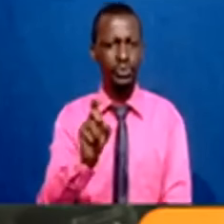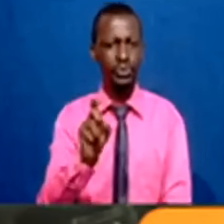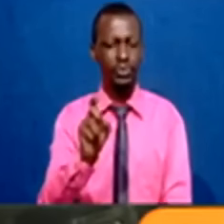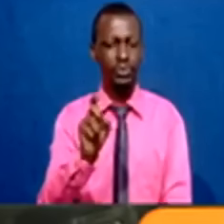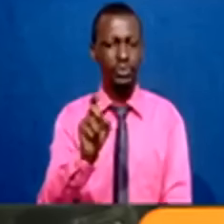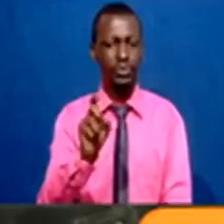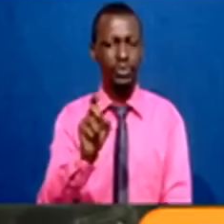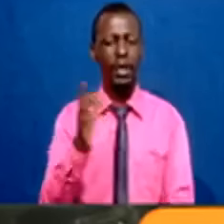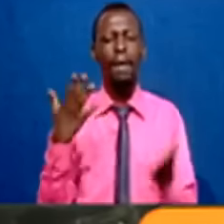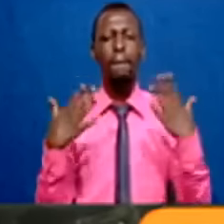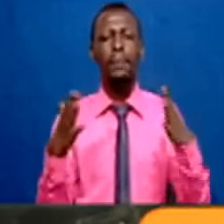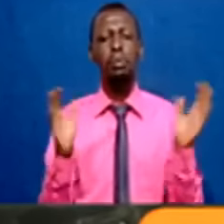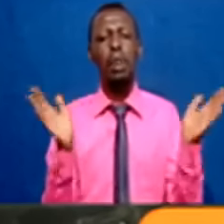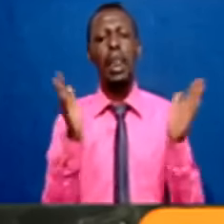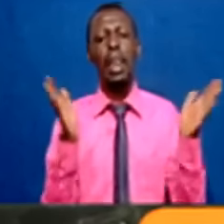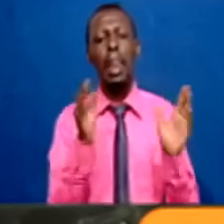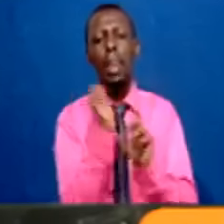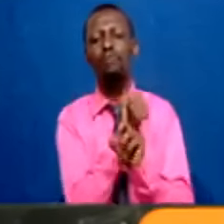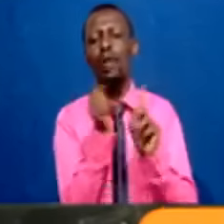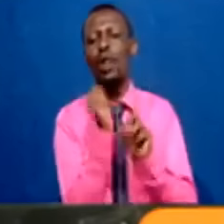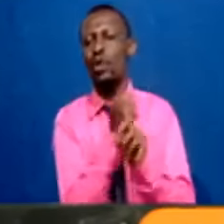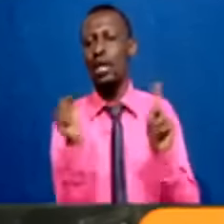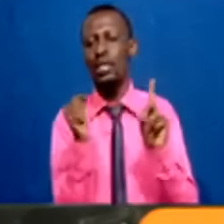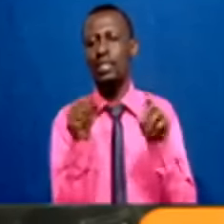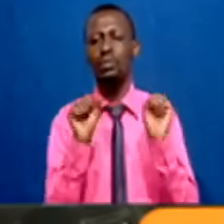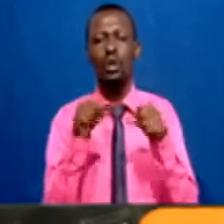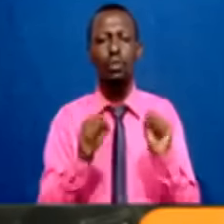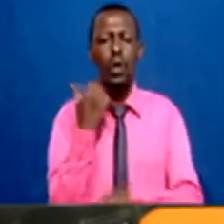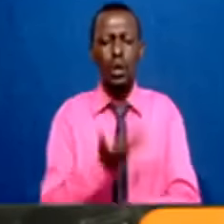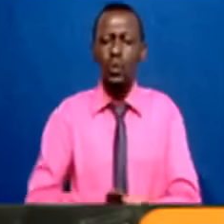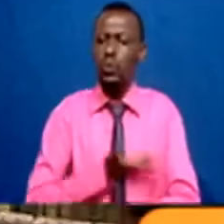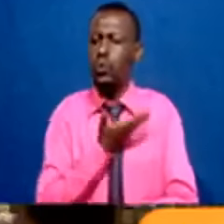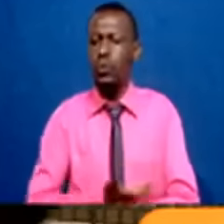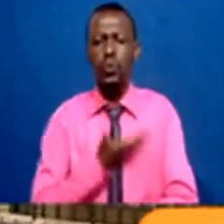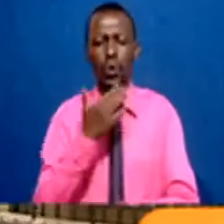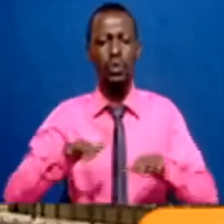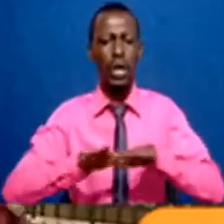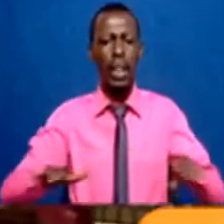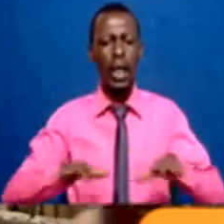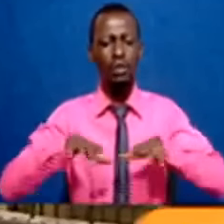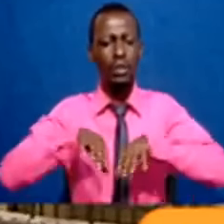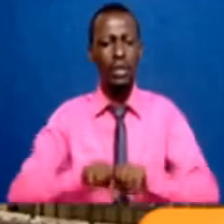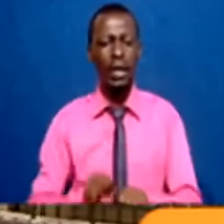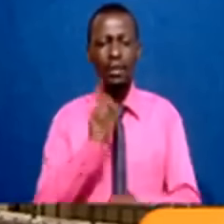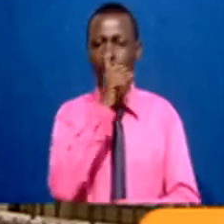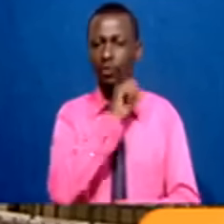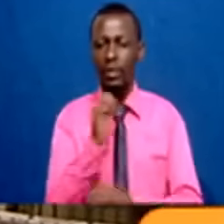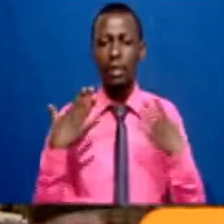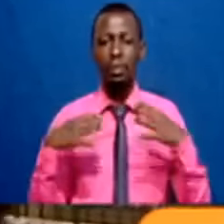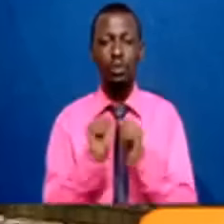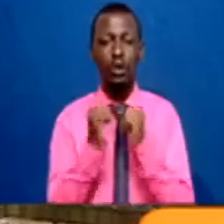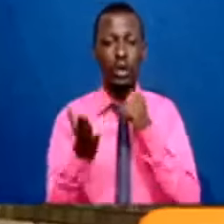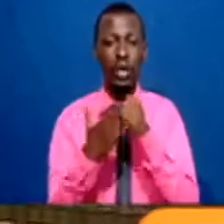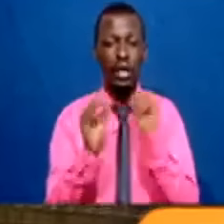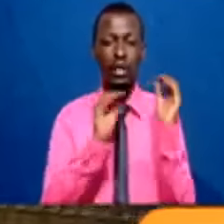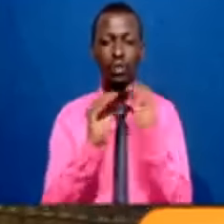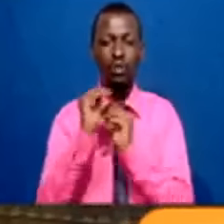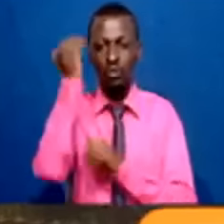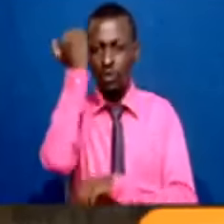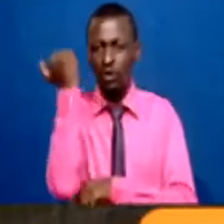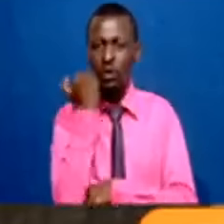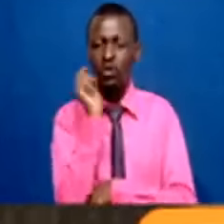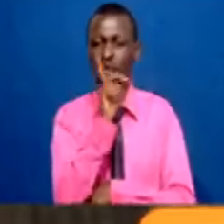Unakuja kuchochea watu. Ati ndiyo wakasirike wamenyanganywa shamba. 19 people were arraigned at the Milimani